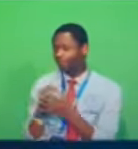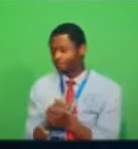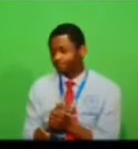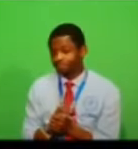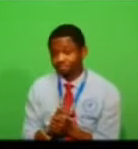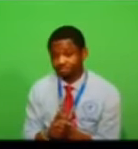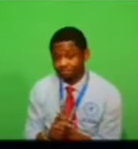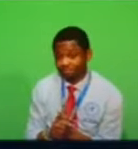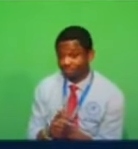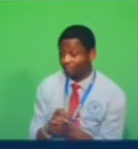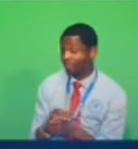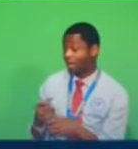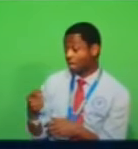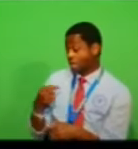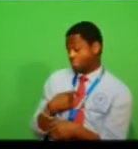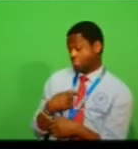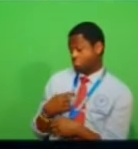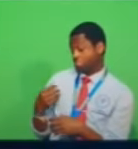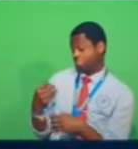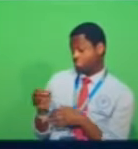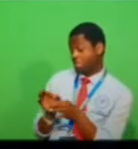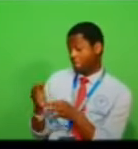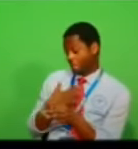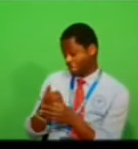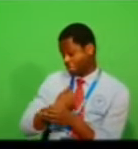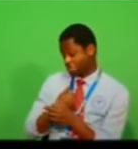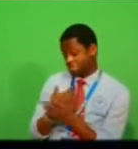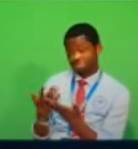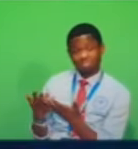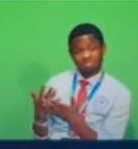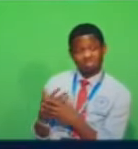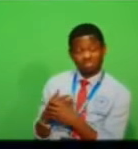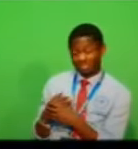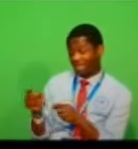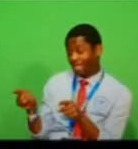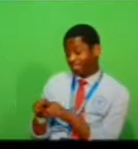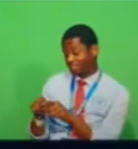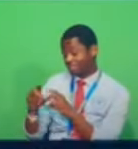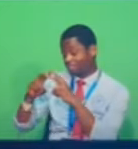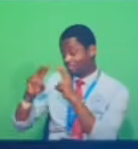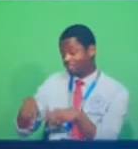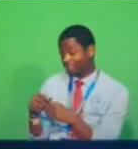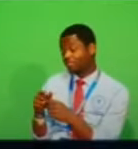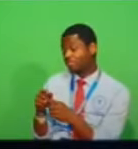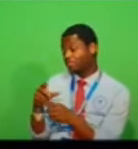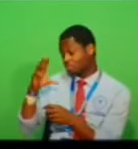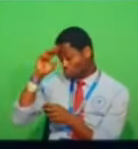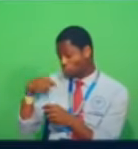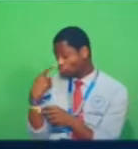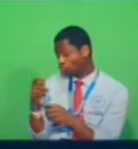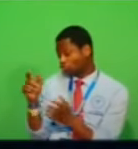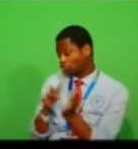I will humbly describe myself as Joseph, the village boy who Jesus found him.